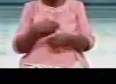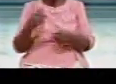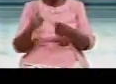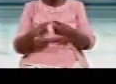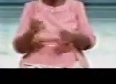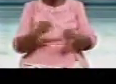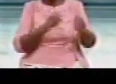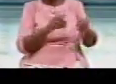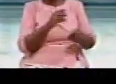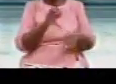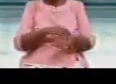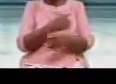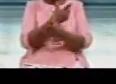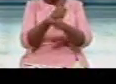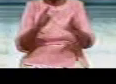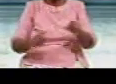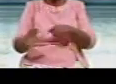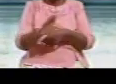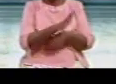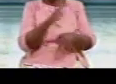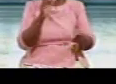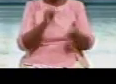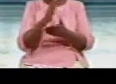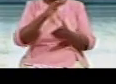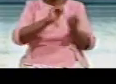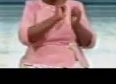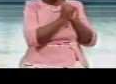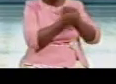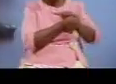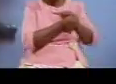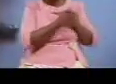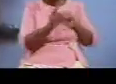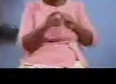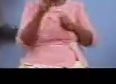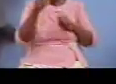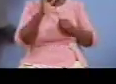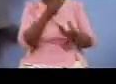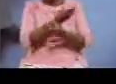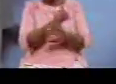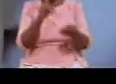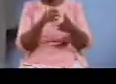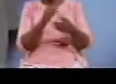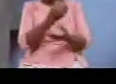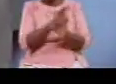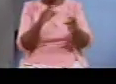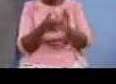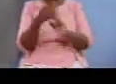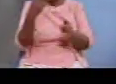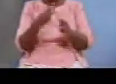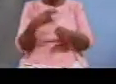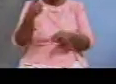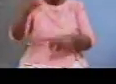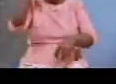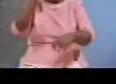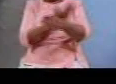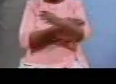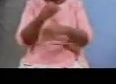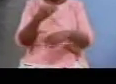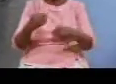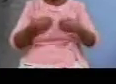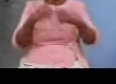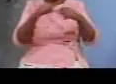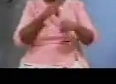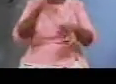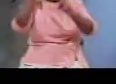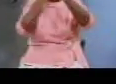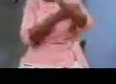liberty them that are bruised. You're free. The Son has come, the Son of God, and the Spirit